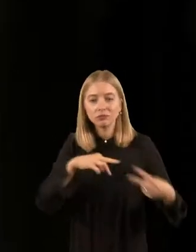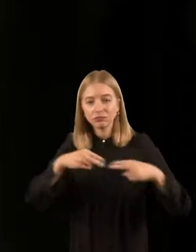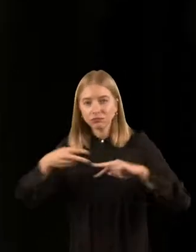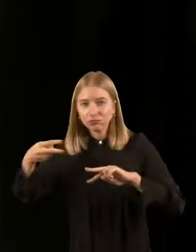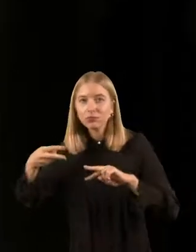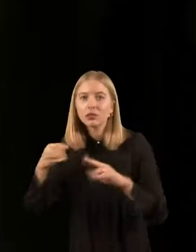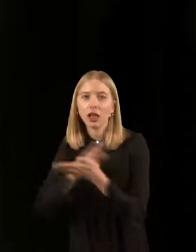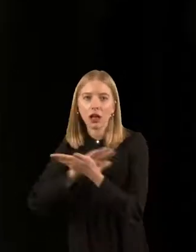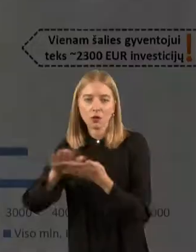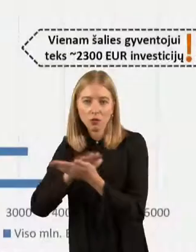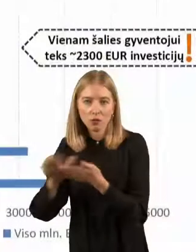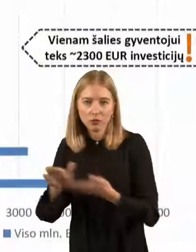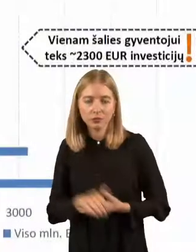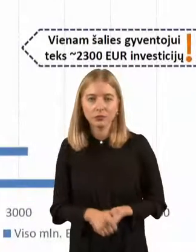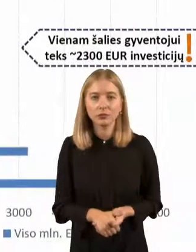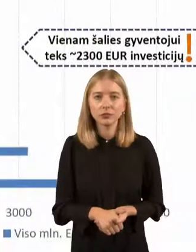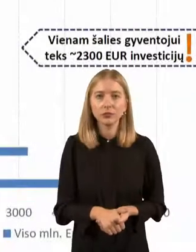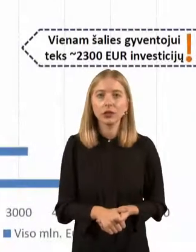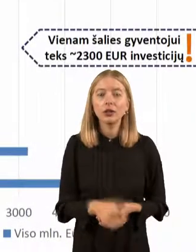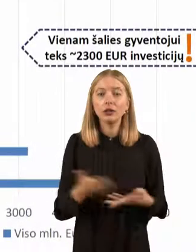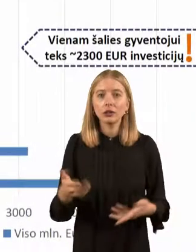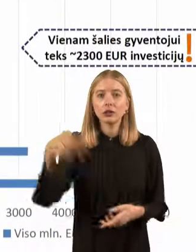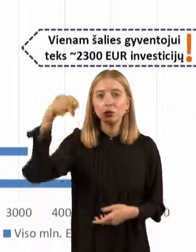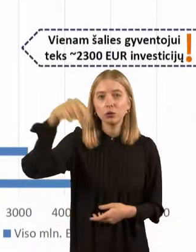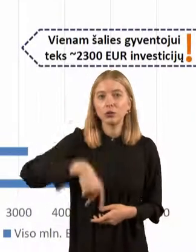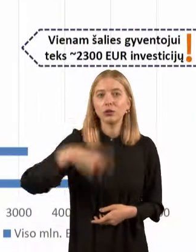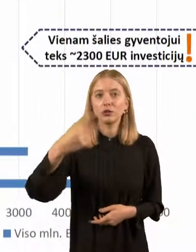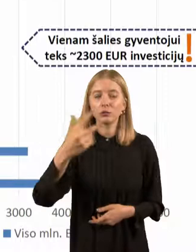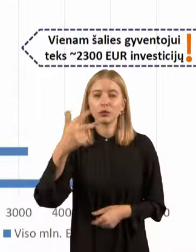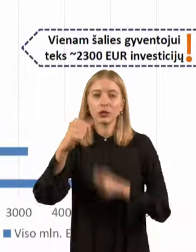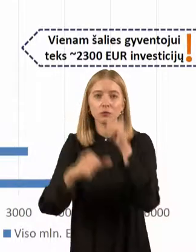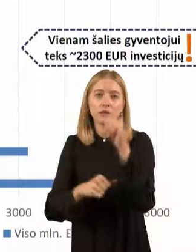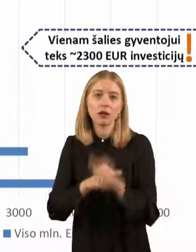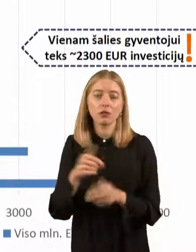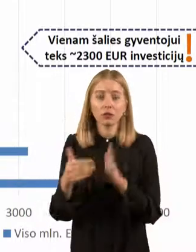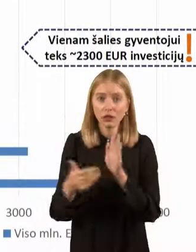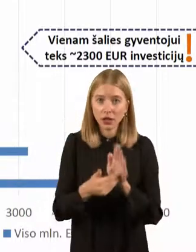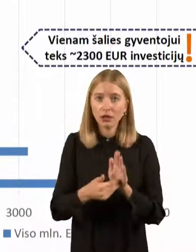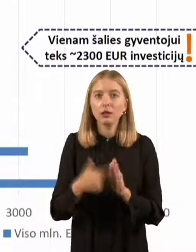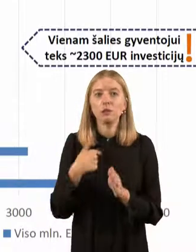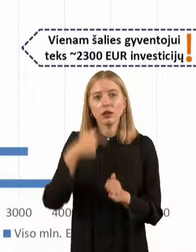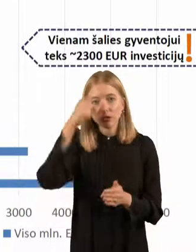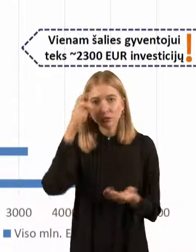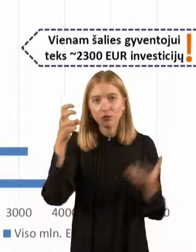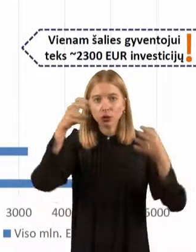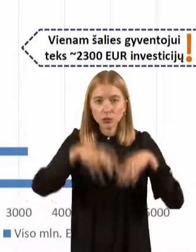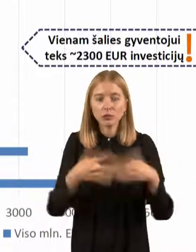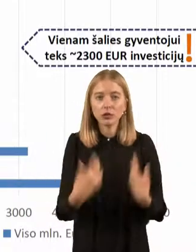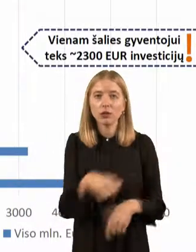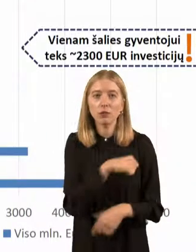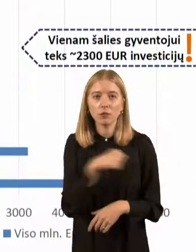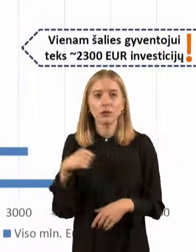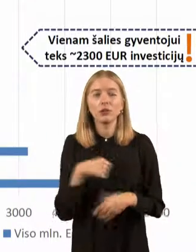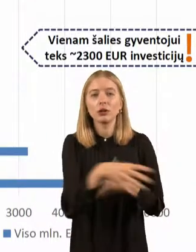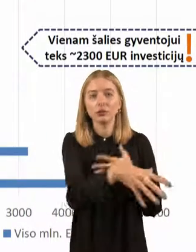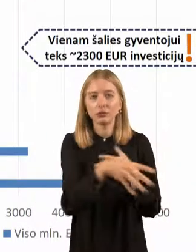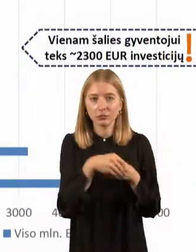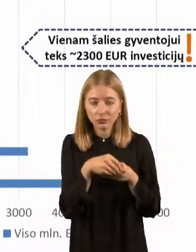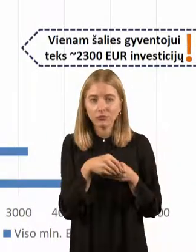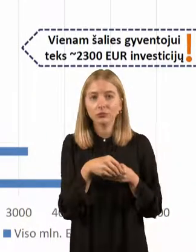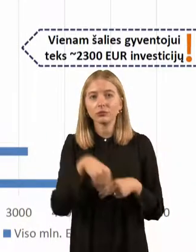a significant input into our efforts to change our economy. We have already